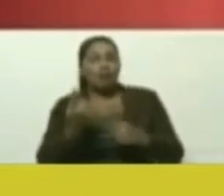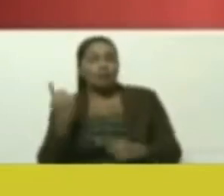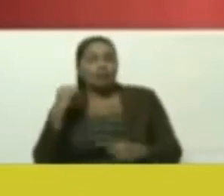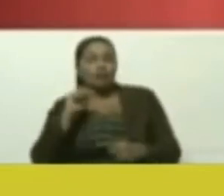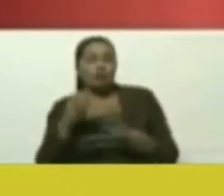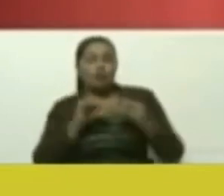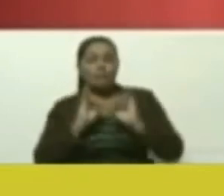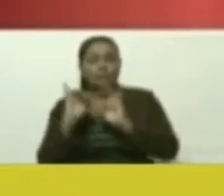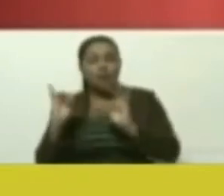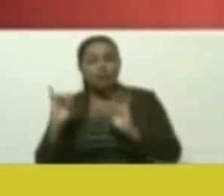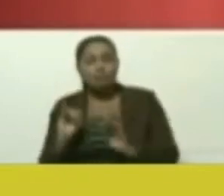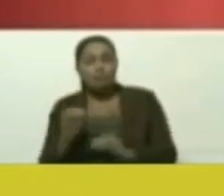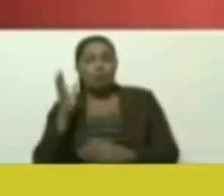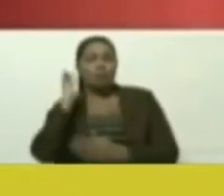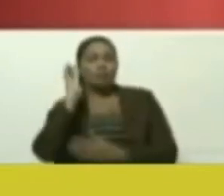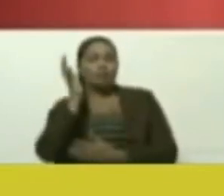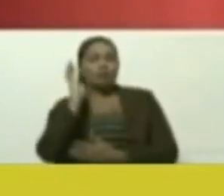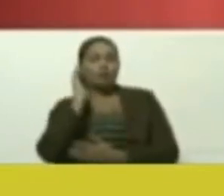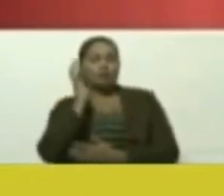interests.